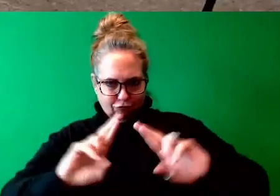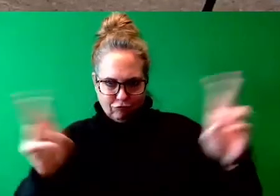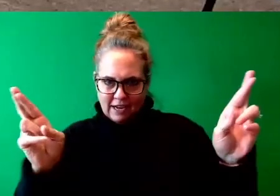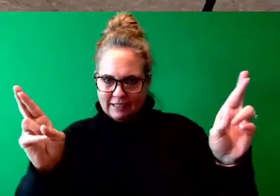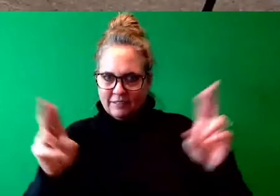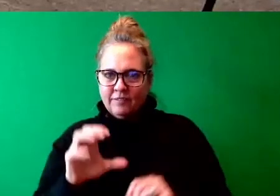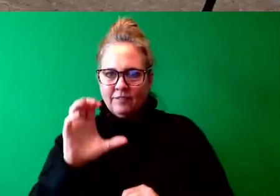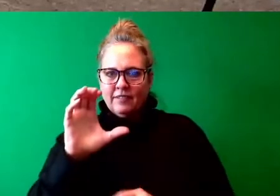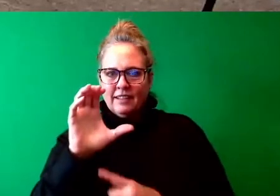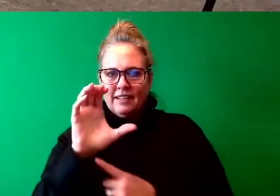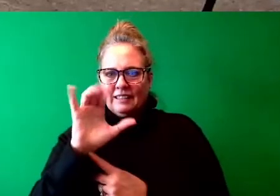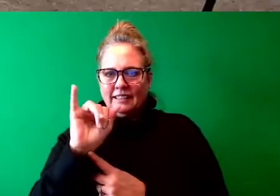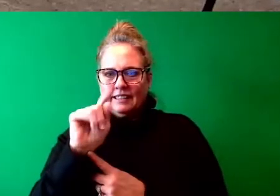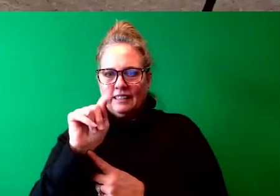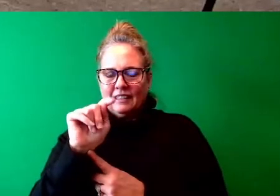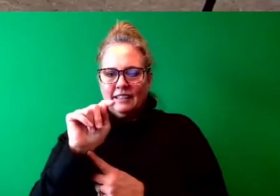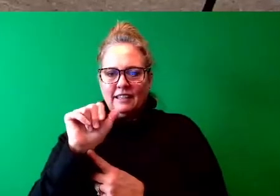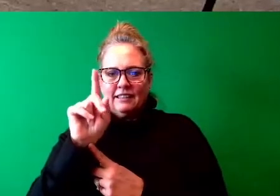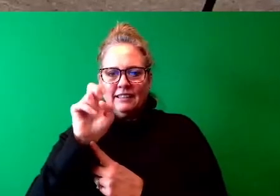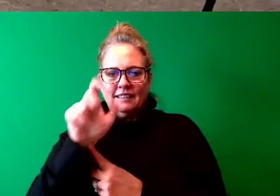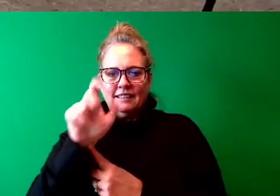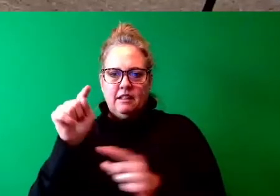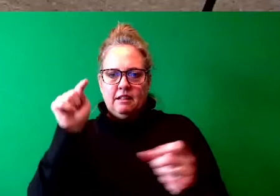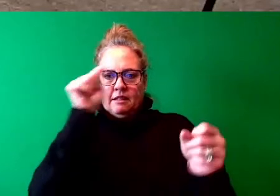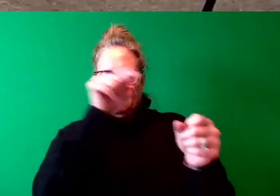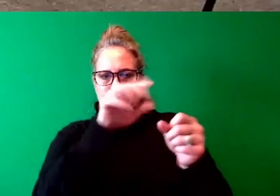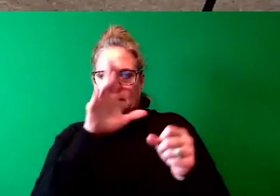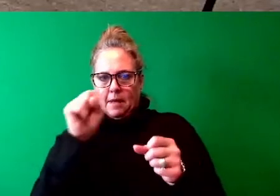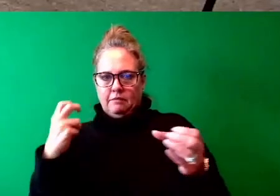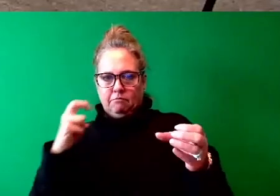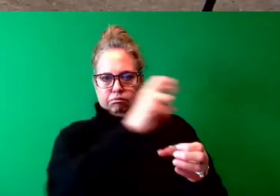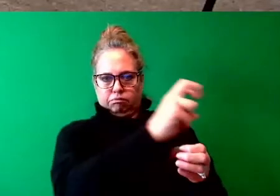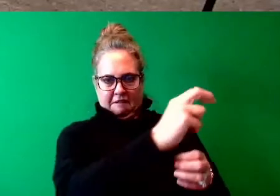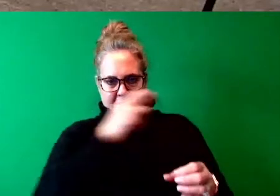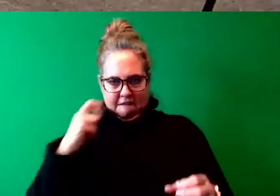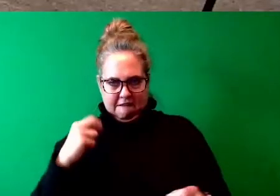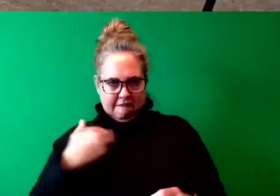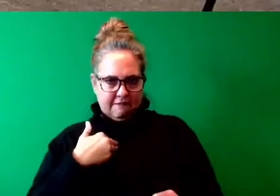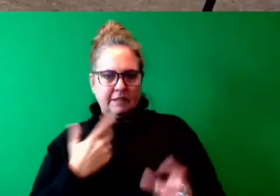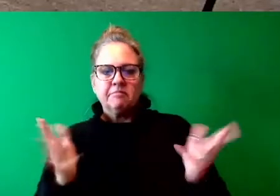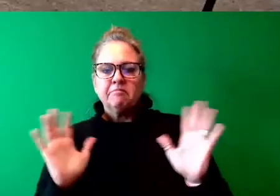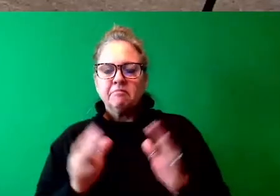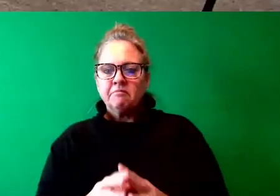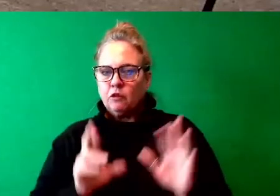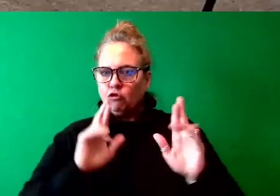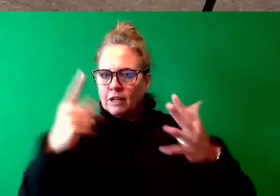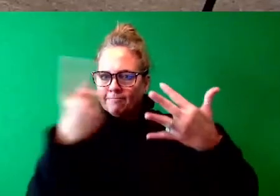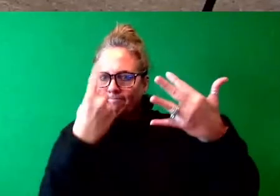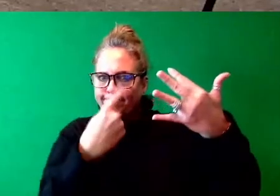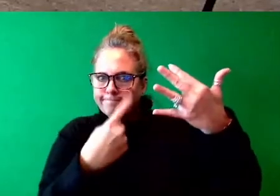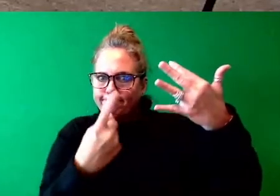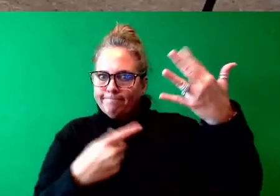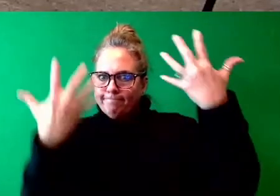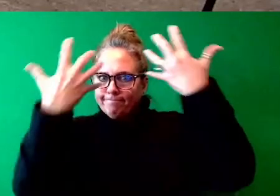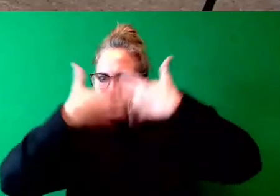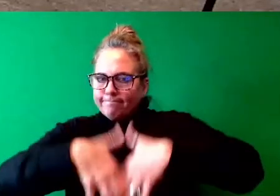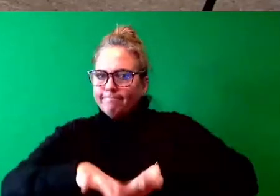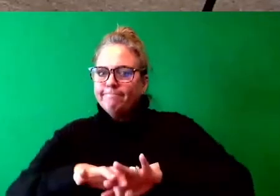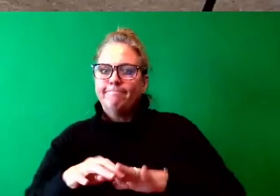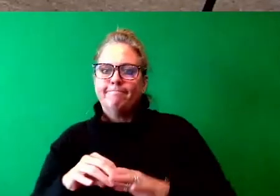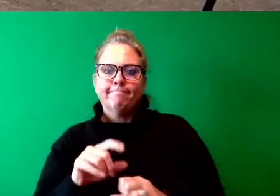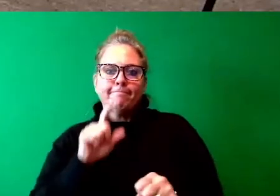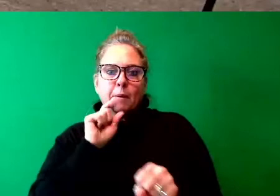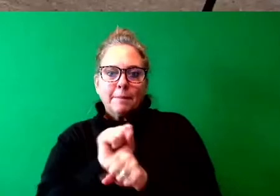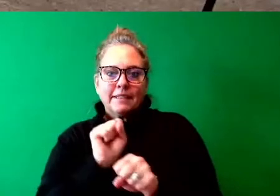there's a lot of action happening, and it's coming together, and we'll get the details out later. But